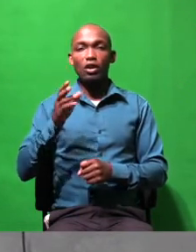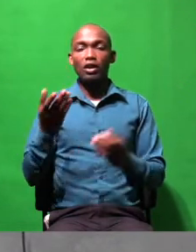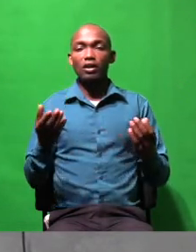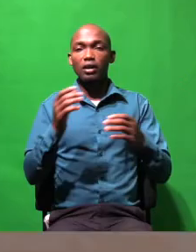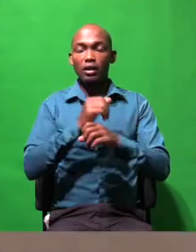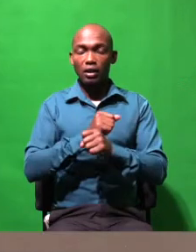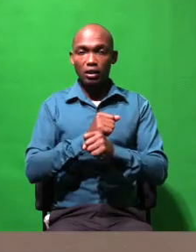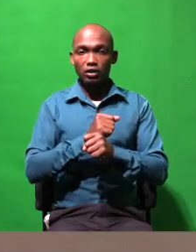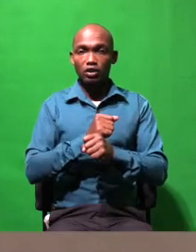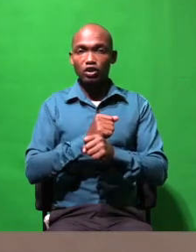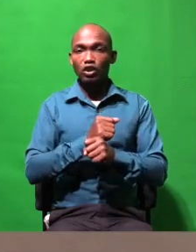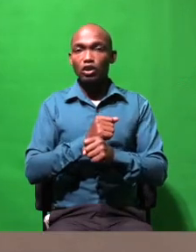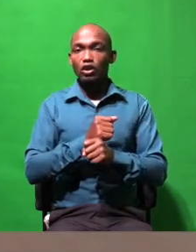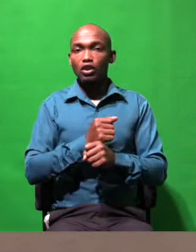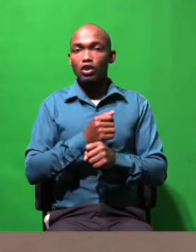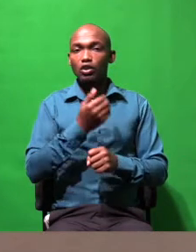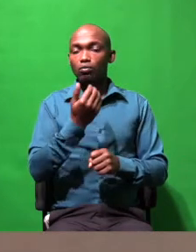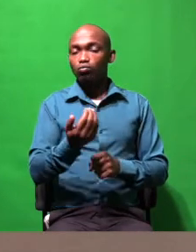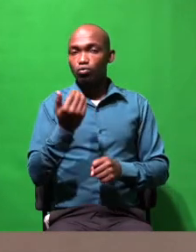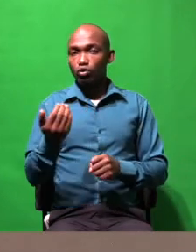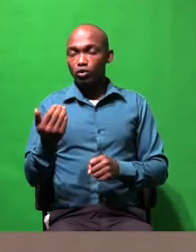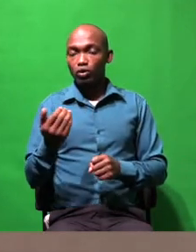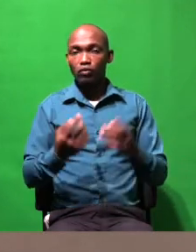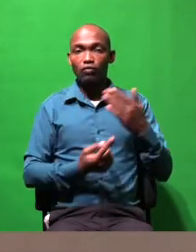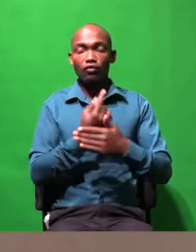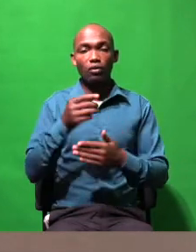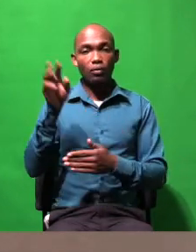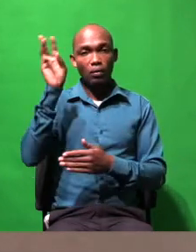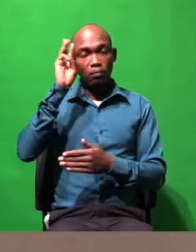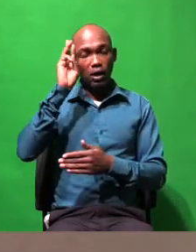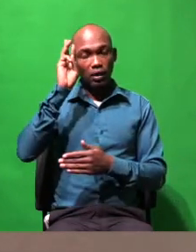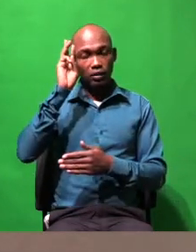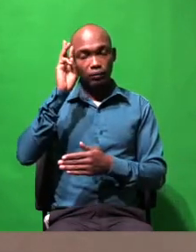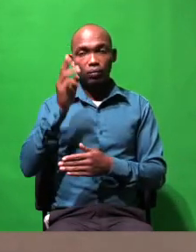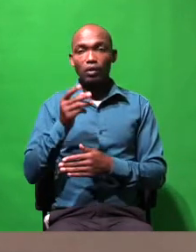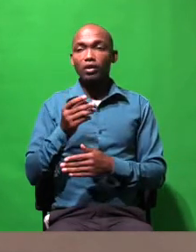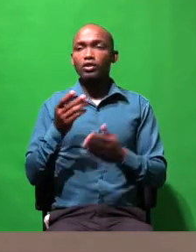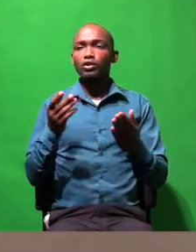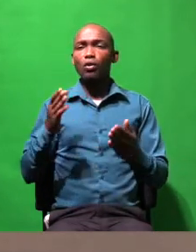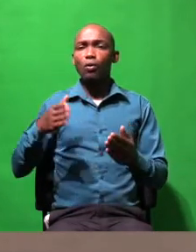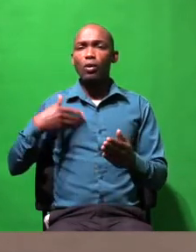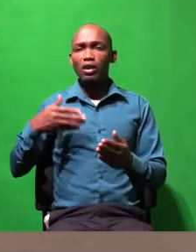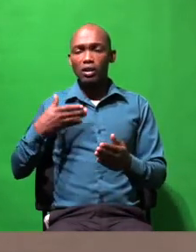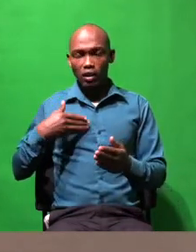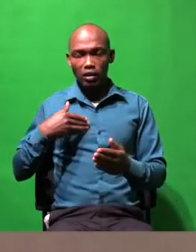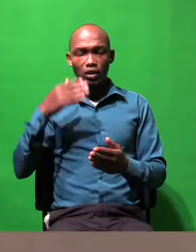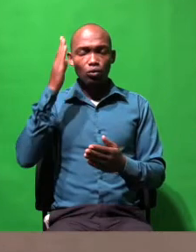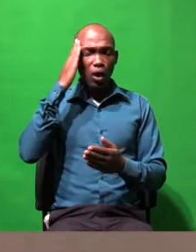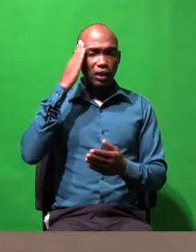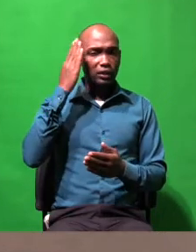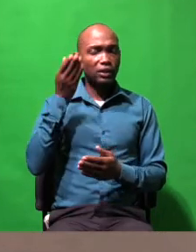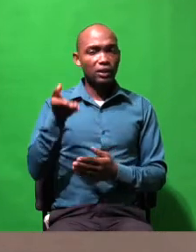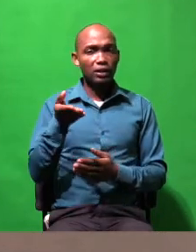daughter of that or of these parents. So here we want to identify